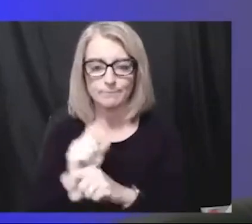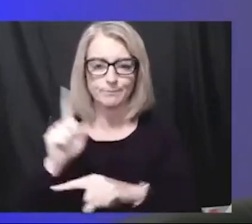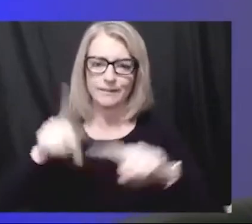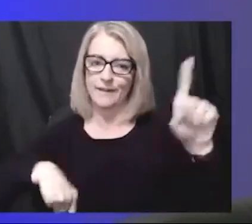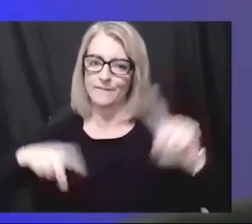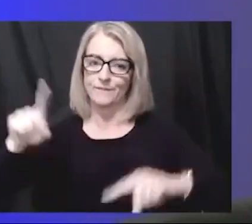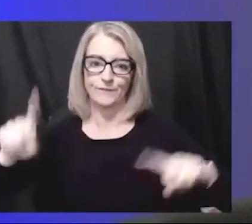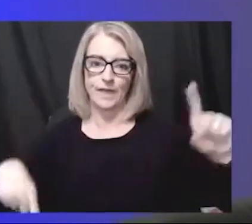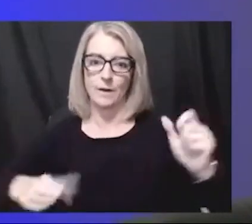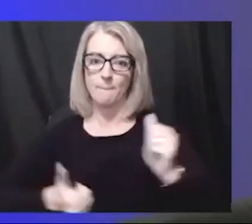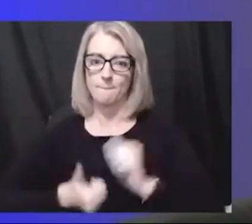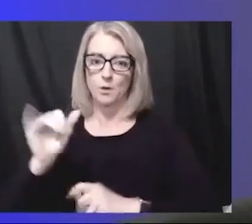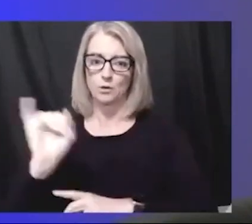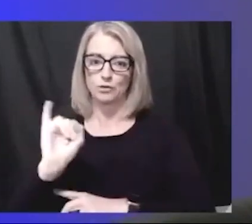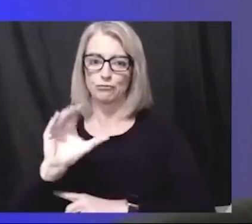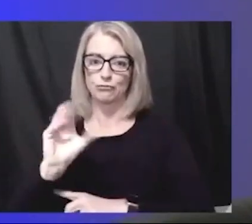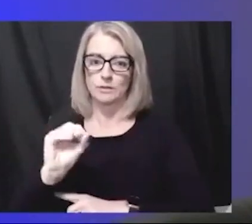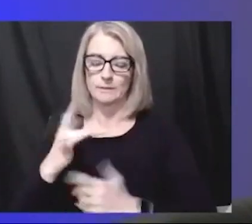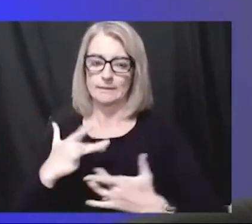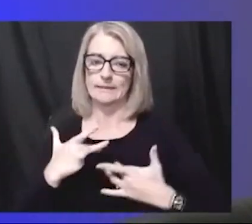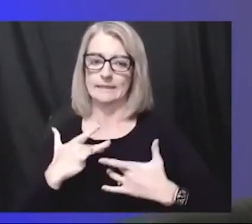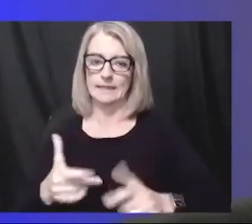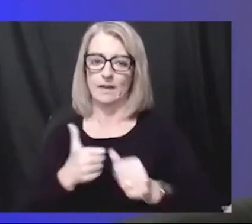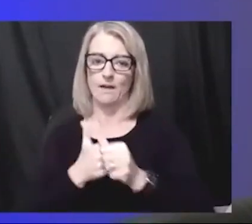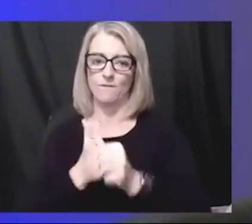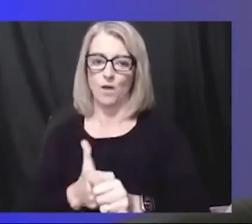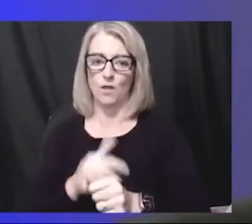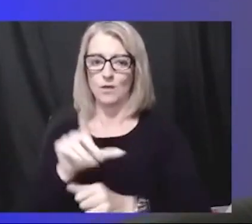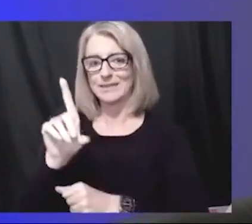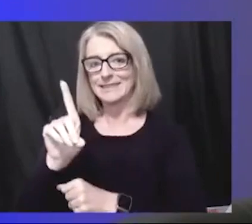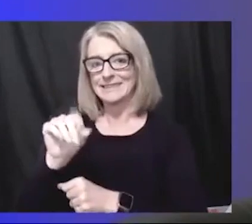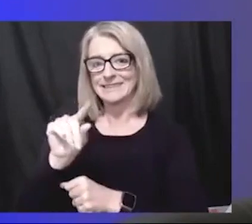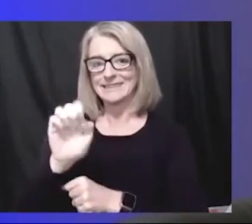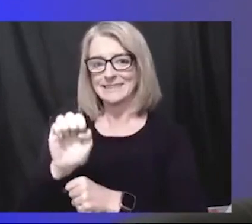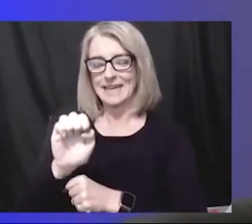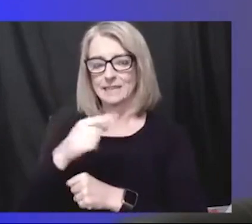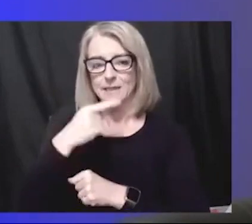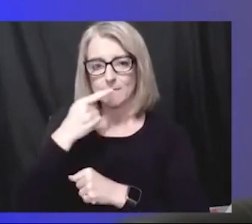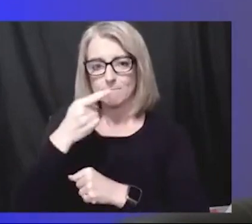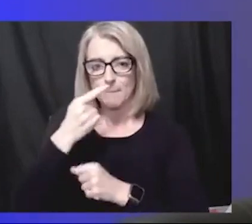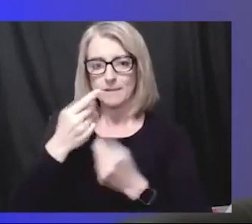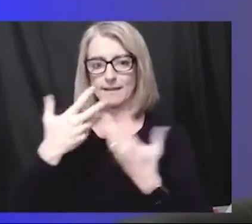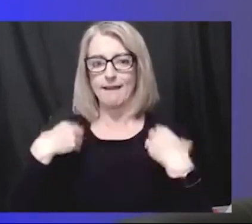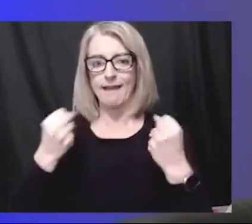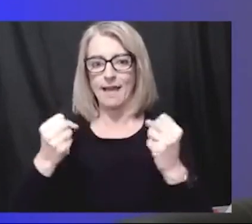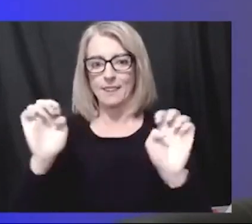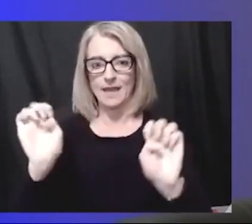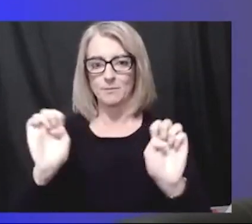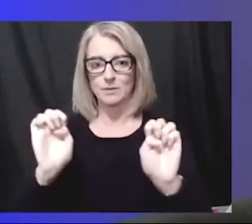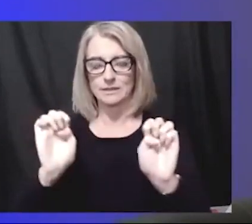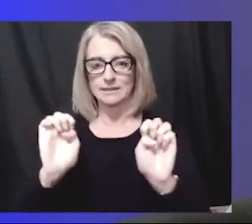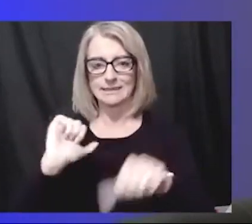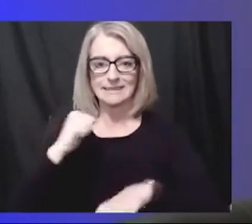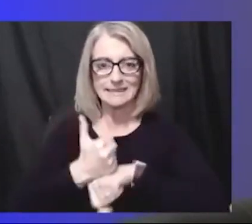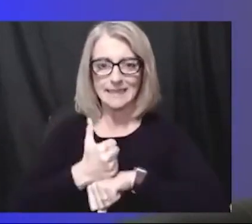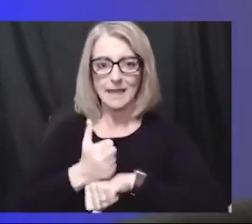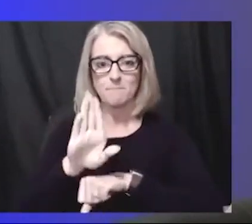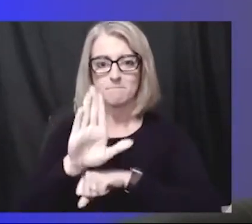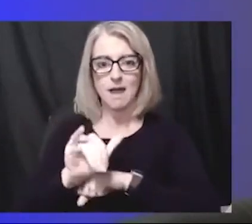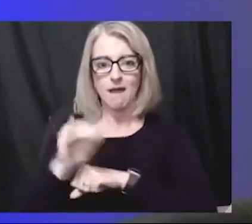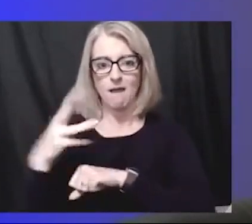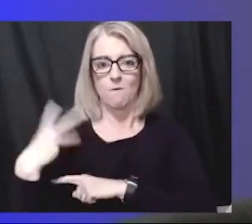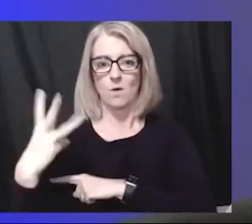insurance companies right now tend to follow the date of the public health emergency that's been set coming out of Washington, but we've got a few right now that